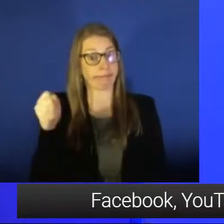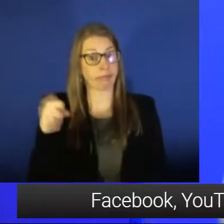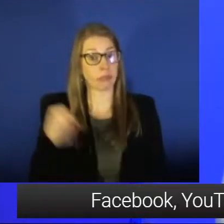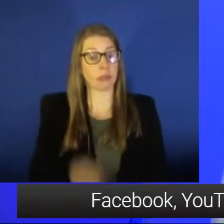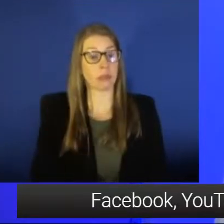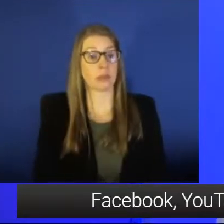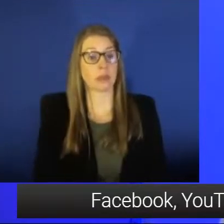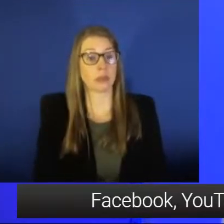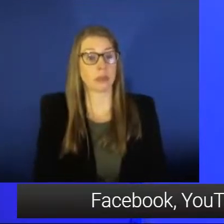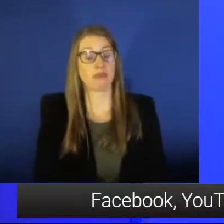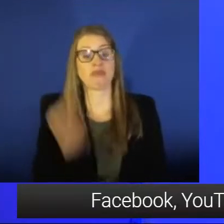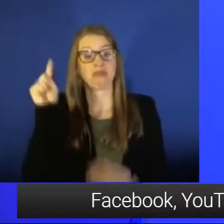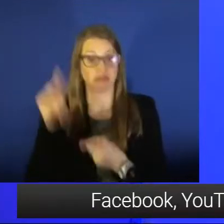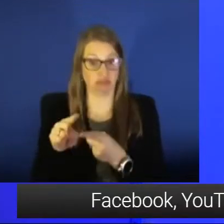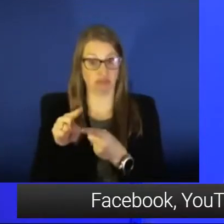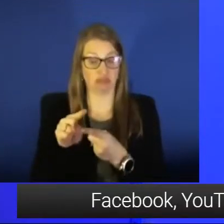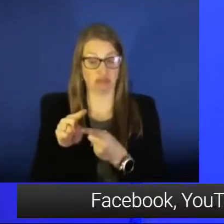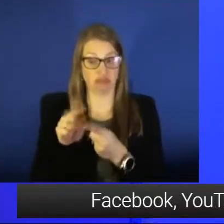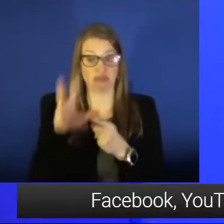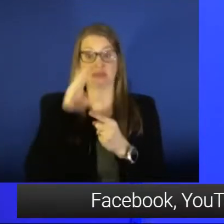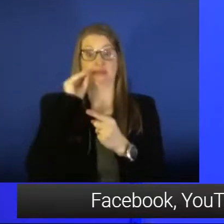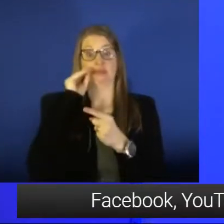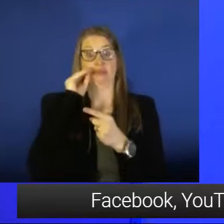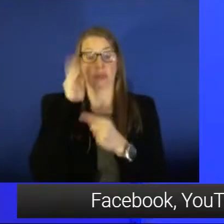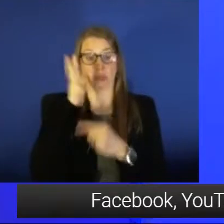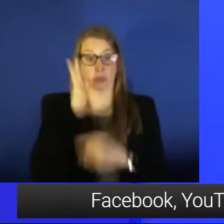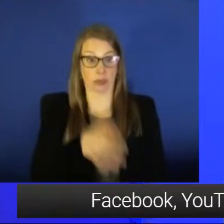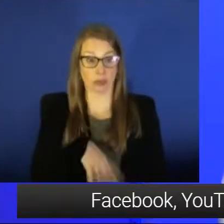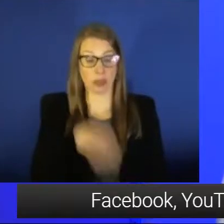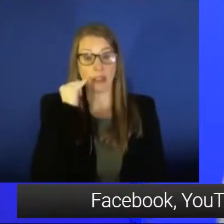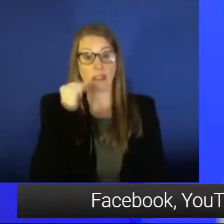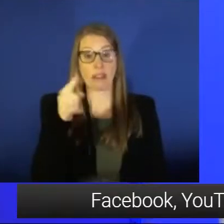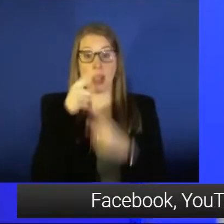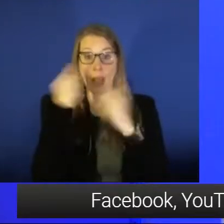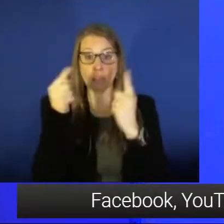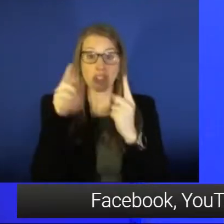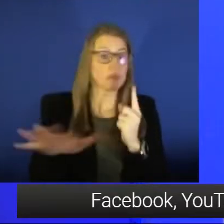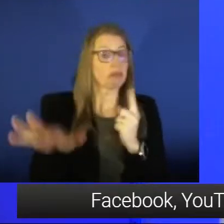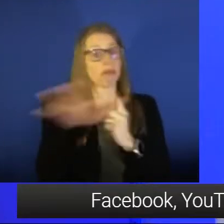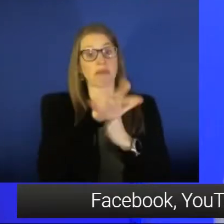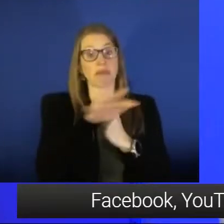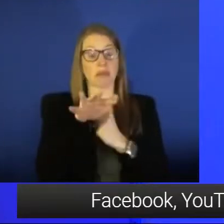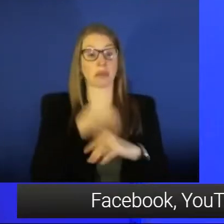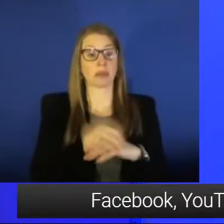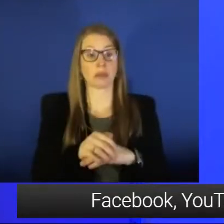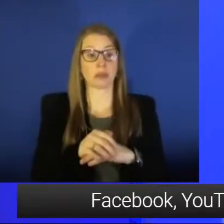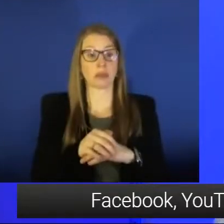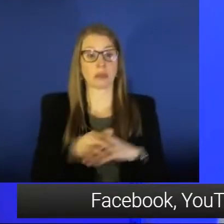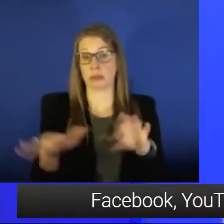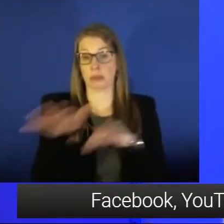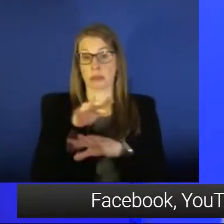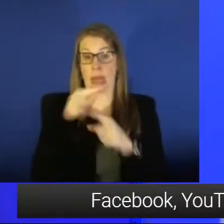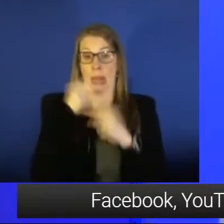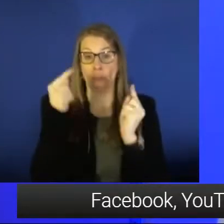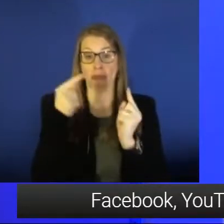Just like if you have allergies and you've been outside, the allergists say done for the evening, you should